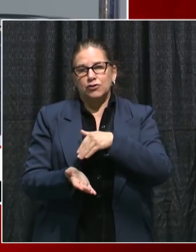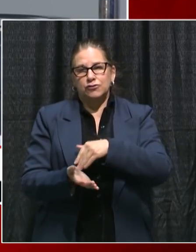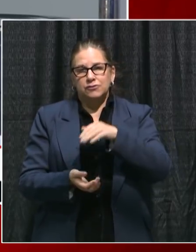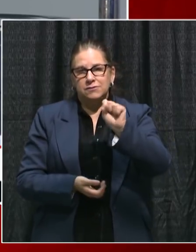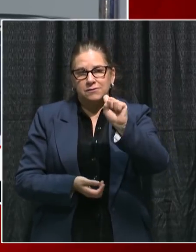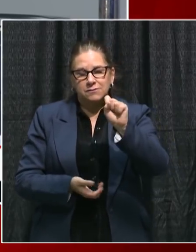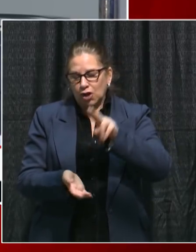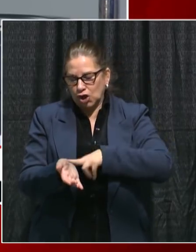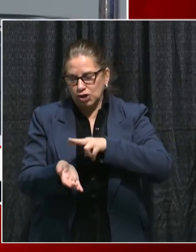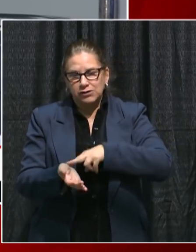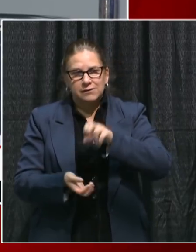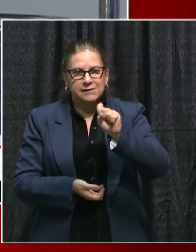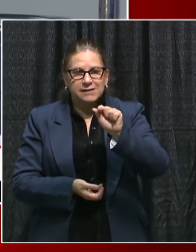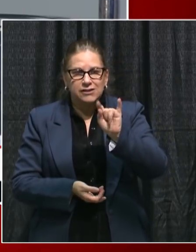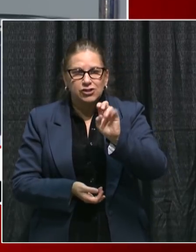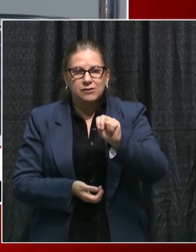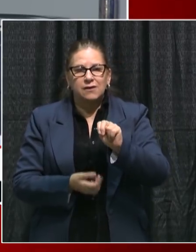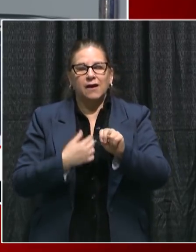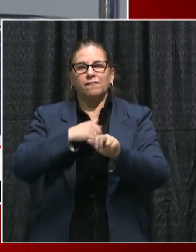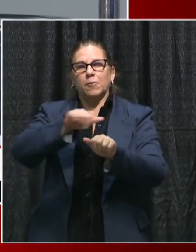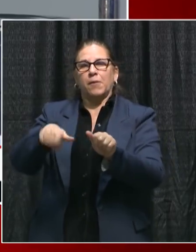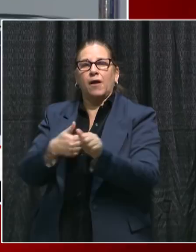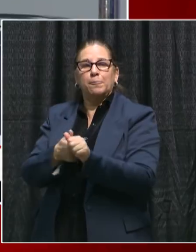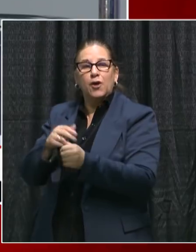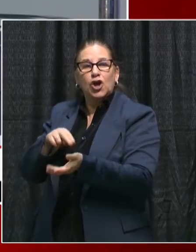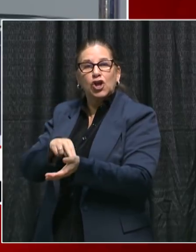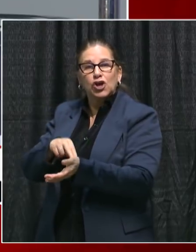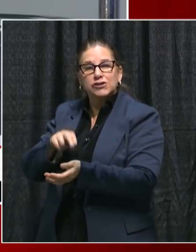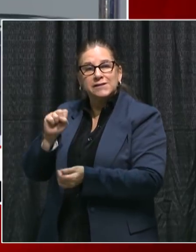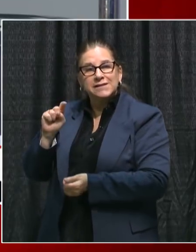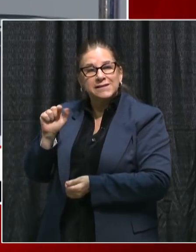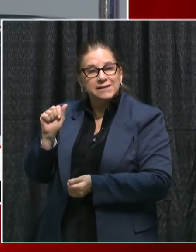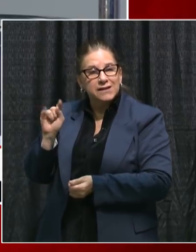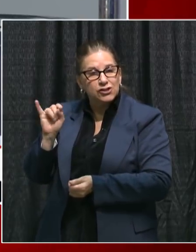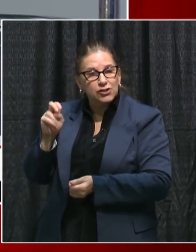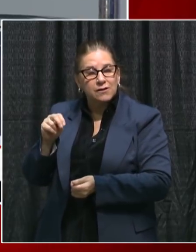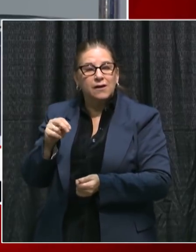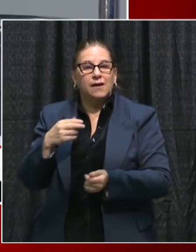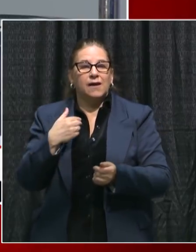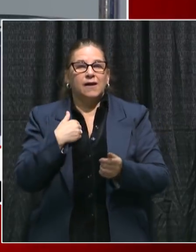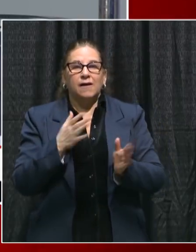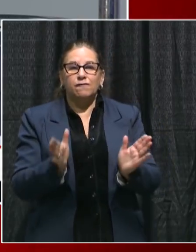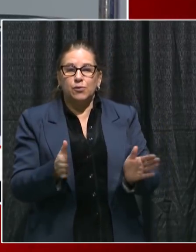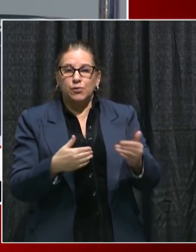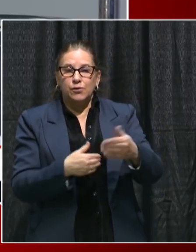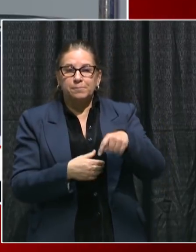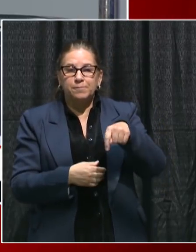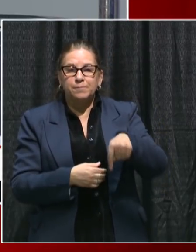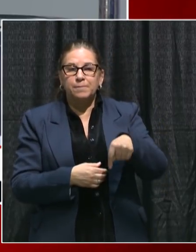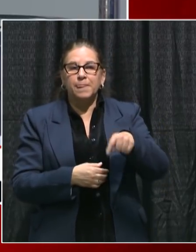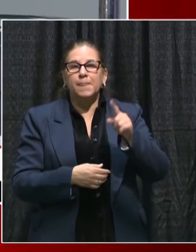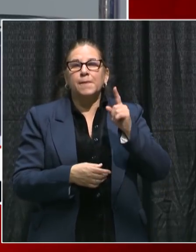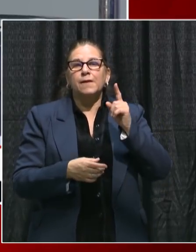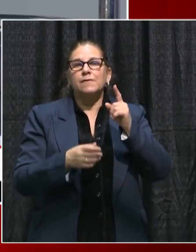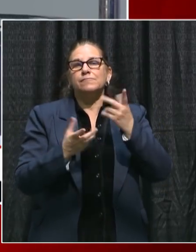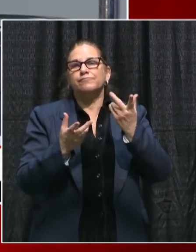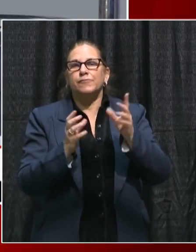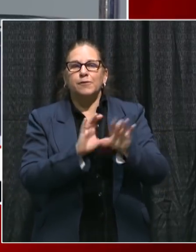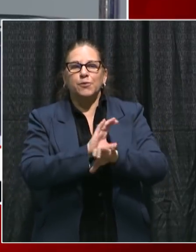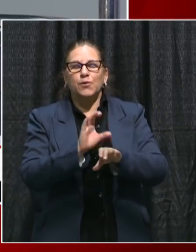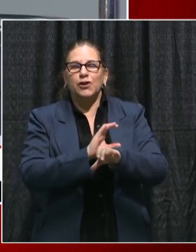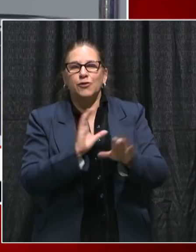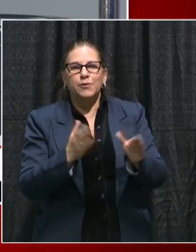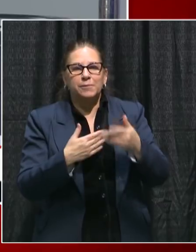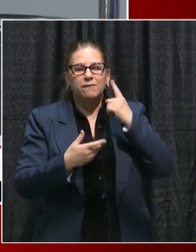they needed those. What's inside a patient's room? You basically have a nurse call, you have a place for a laptop, all the IT connections. There's a code